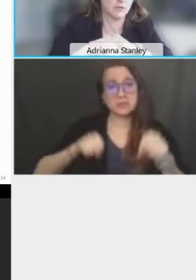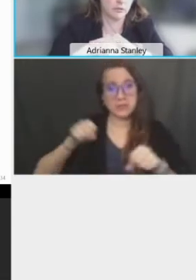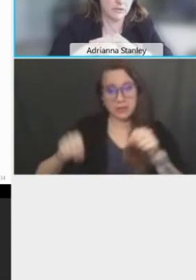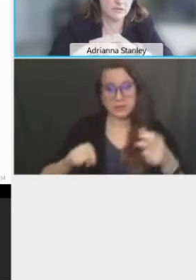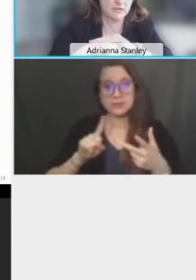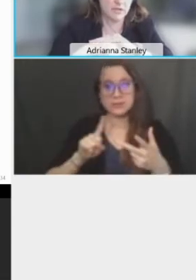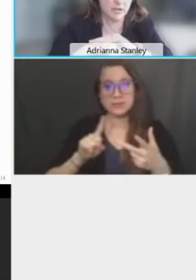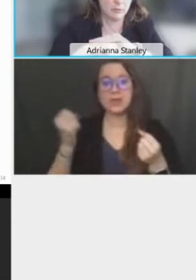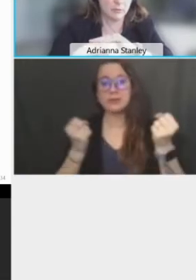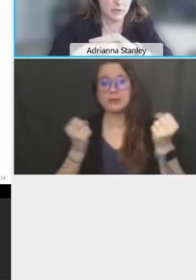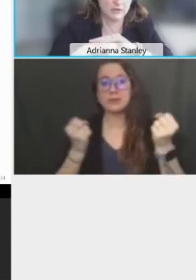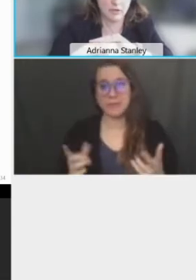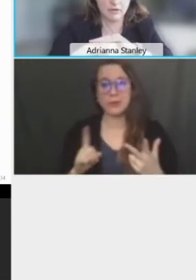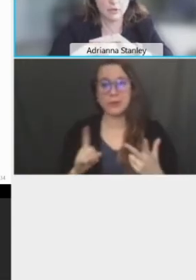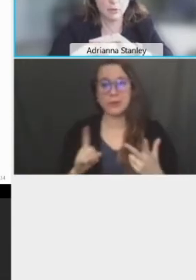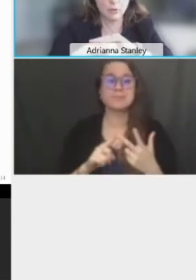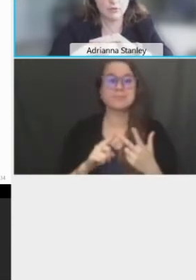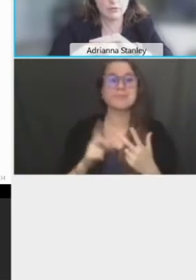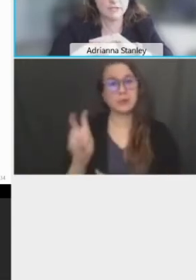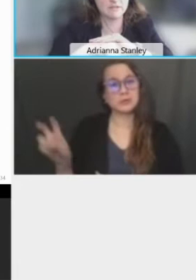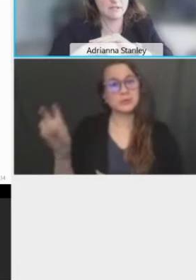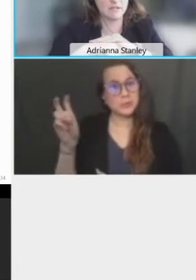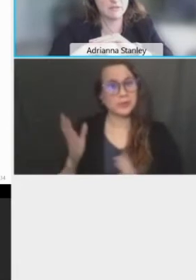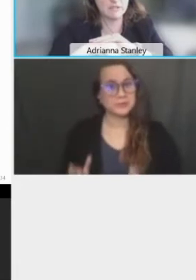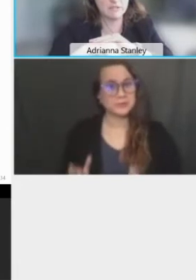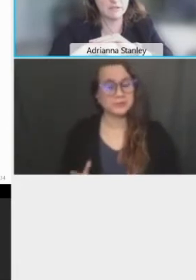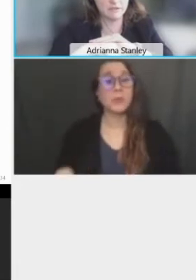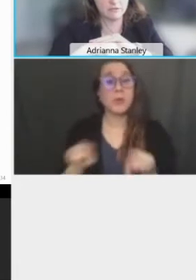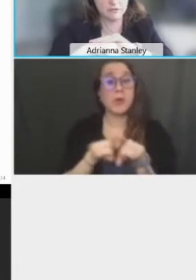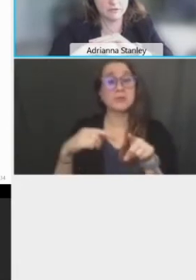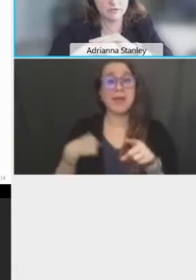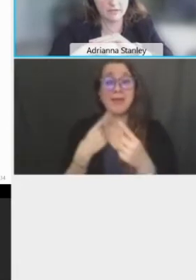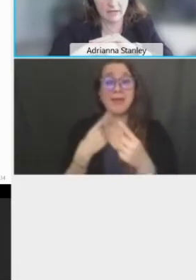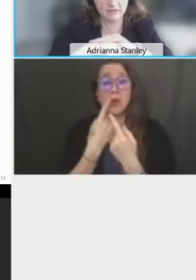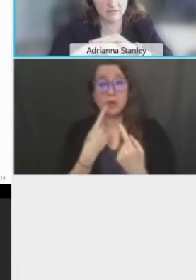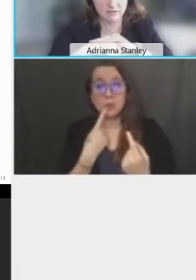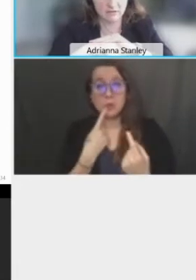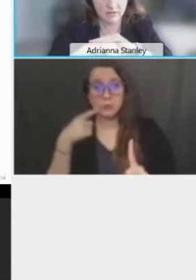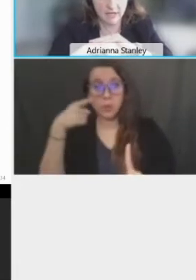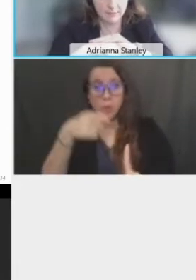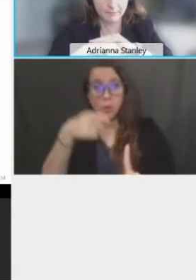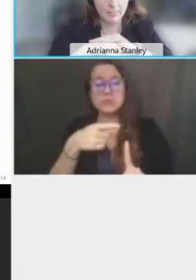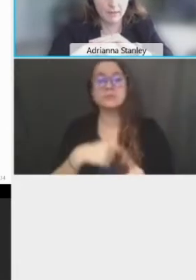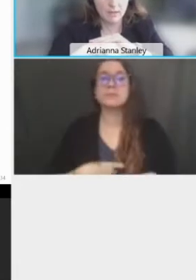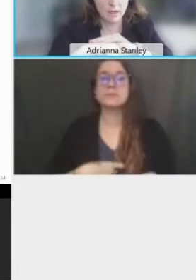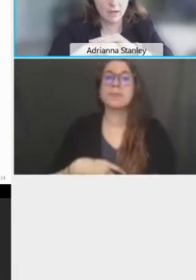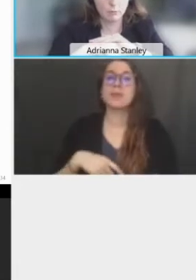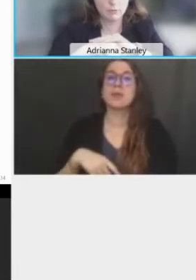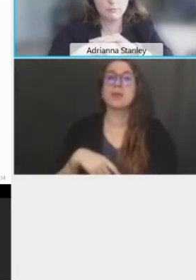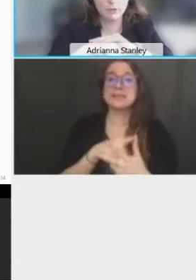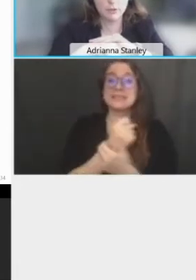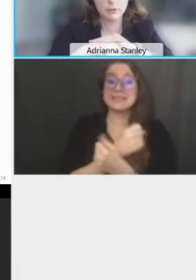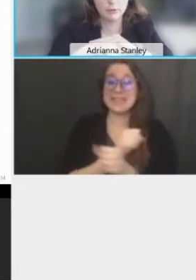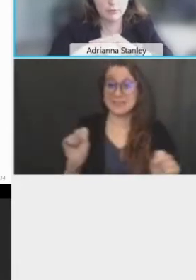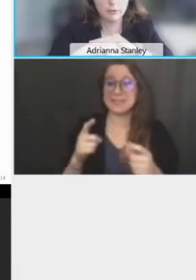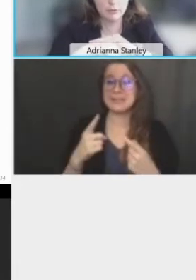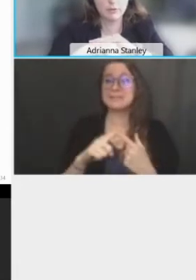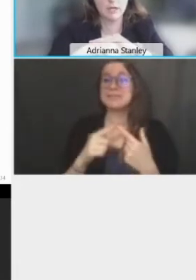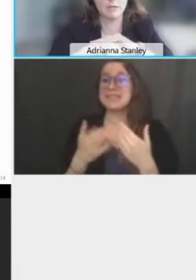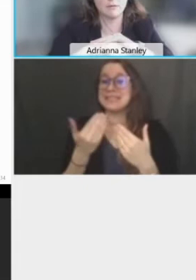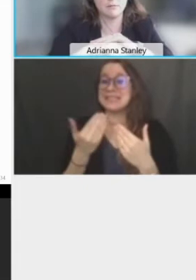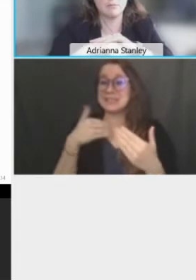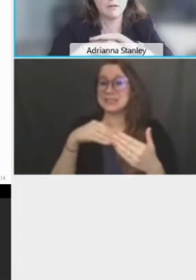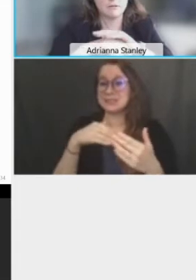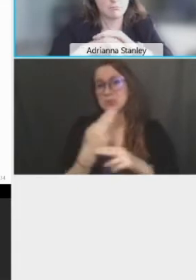and our tourist. And we also have our goals, right? Safety, ease of use, and access and delay. We've been going